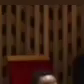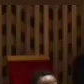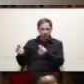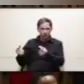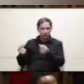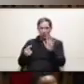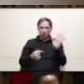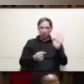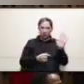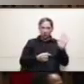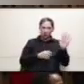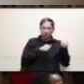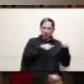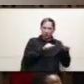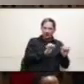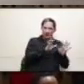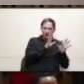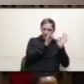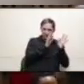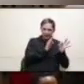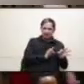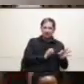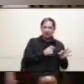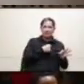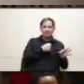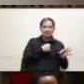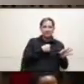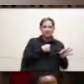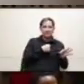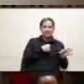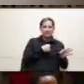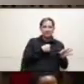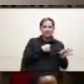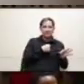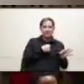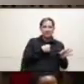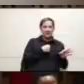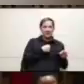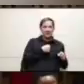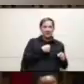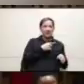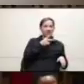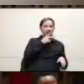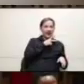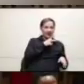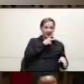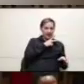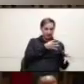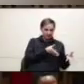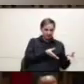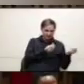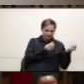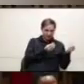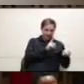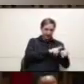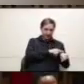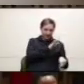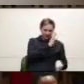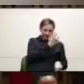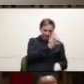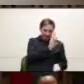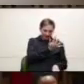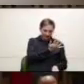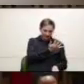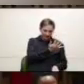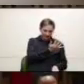No, Honorable Chair, let me explain it. I received it was on Friday, around 5.